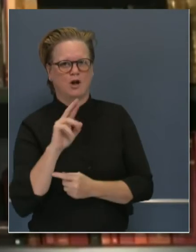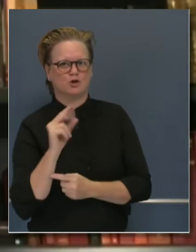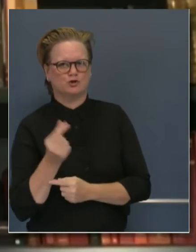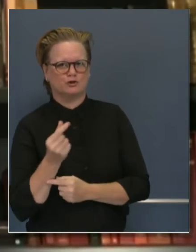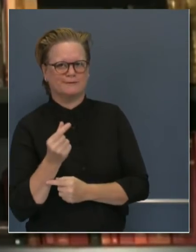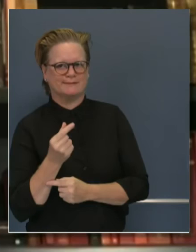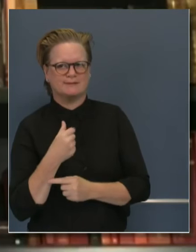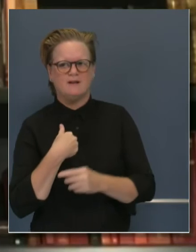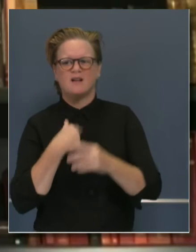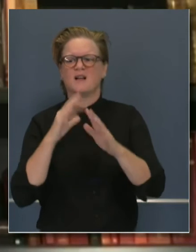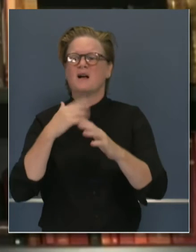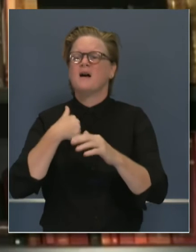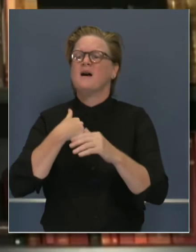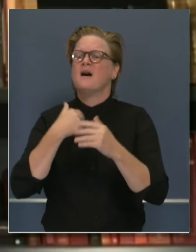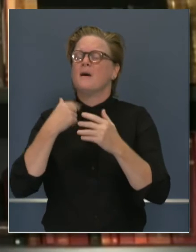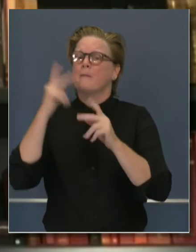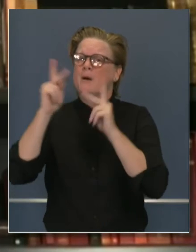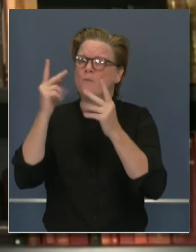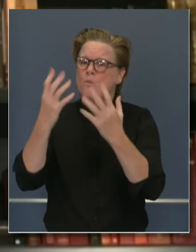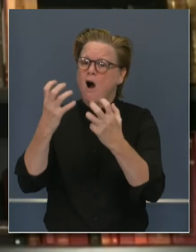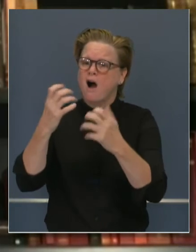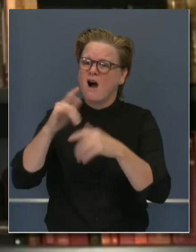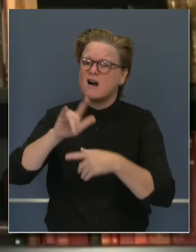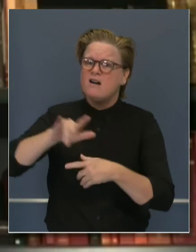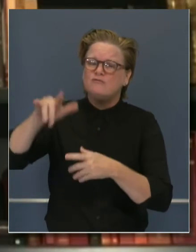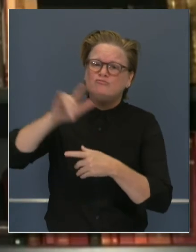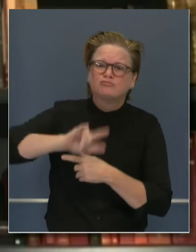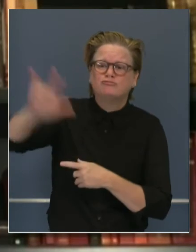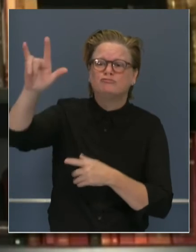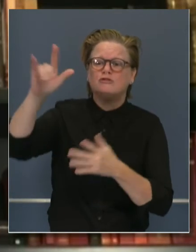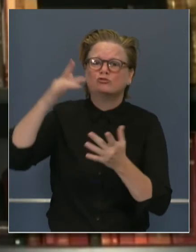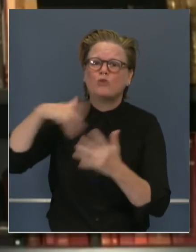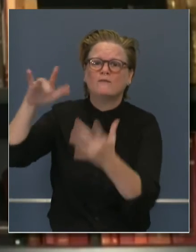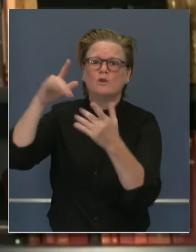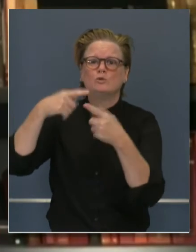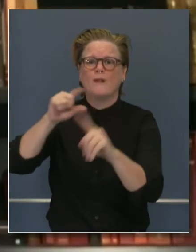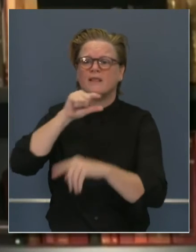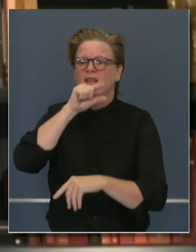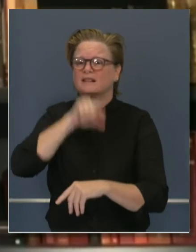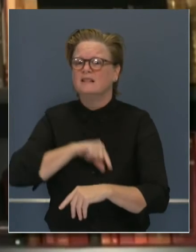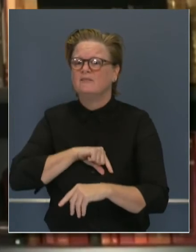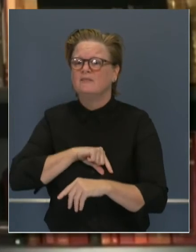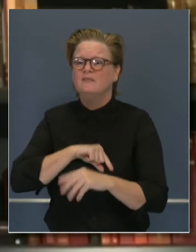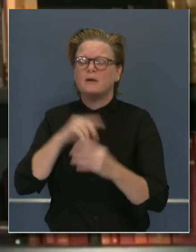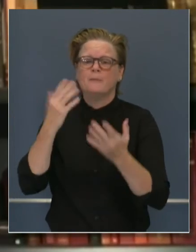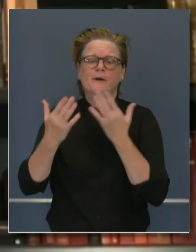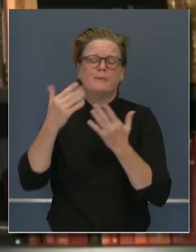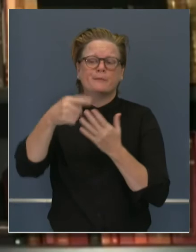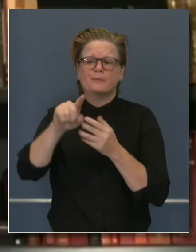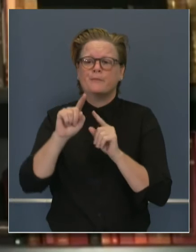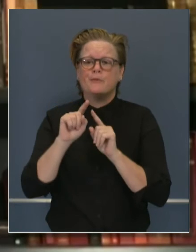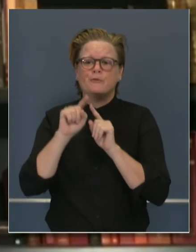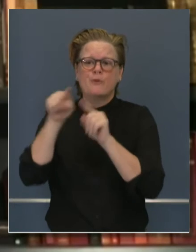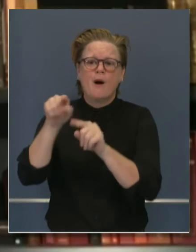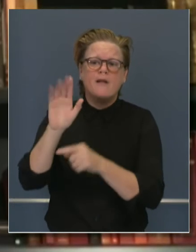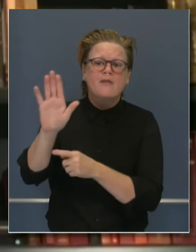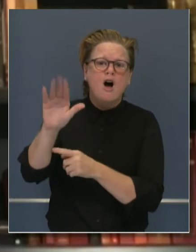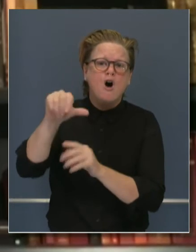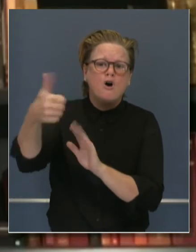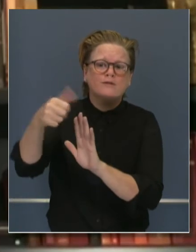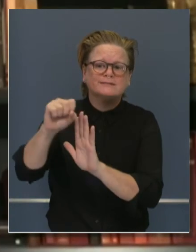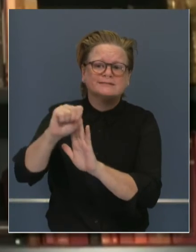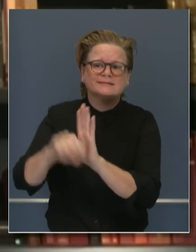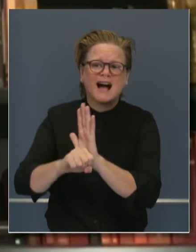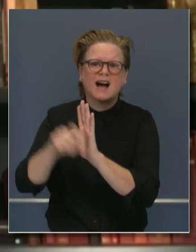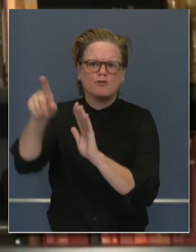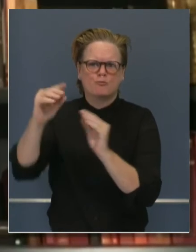during the holiday season, that they go and they're in an environment maybe where transmission rates are much, much higher. Much of the